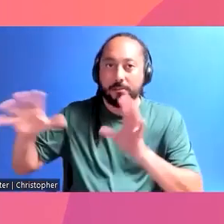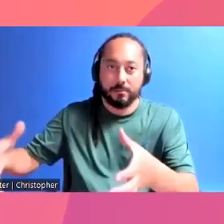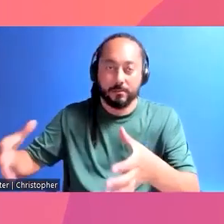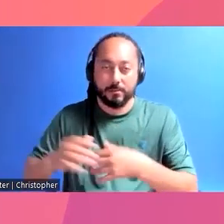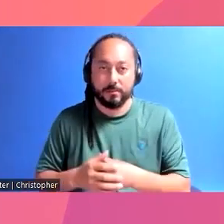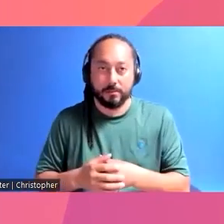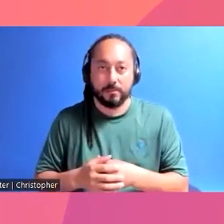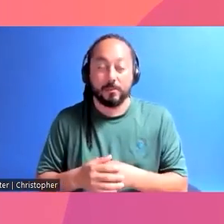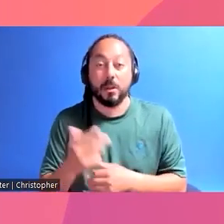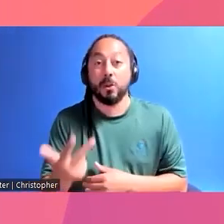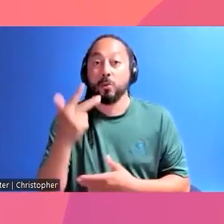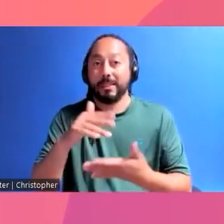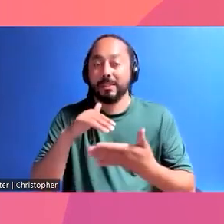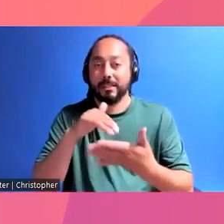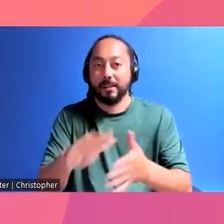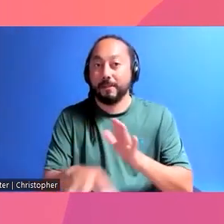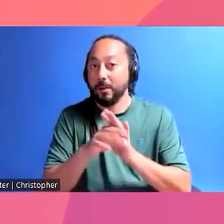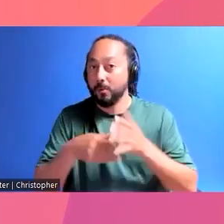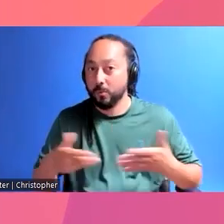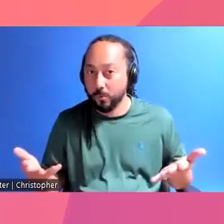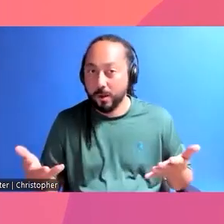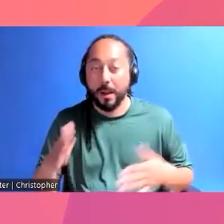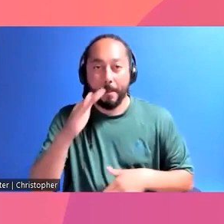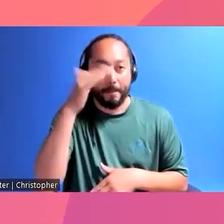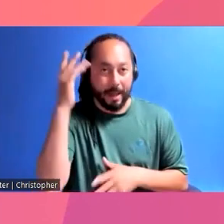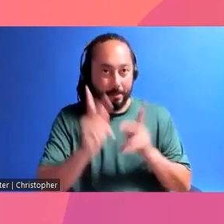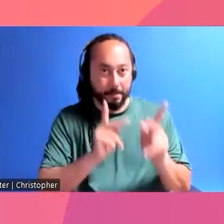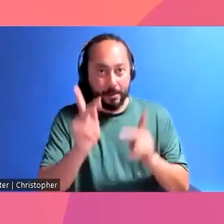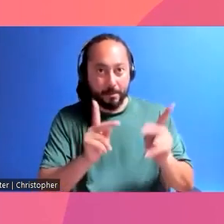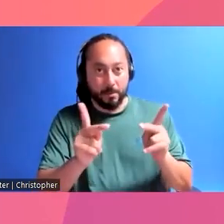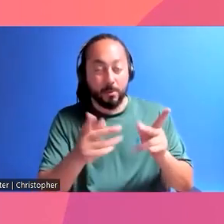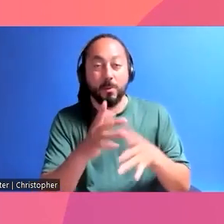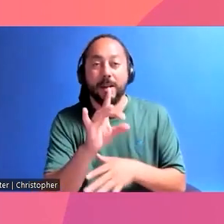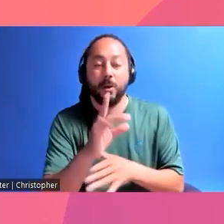3 studies were found where Black people made up over 80% of the sample.